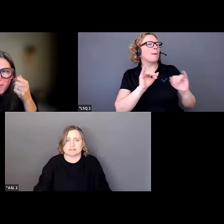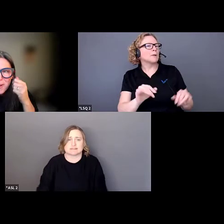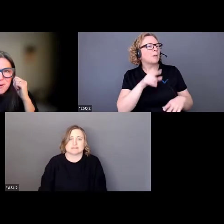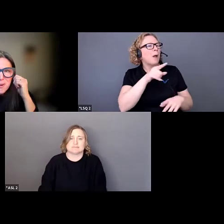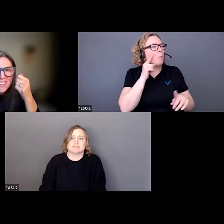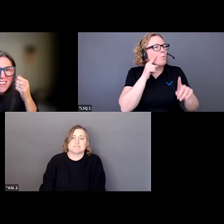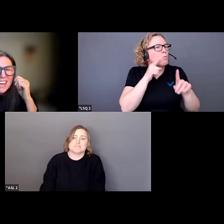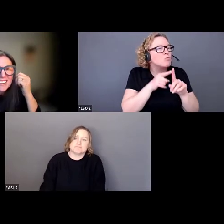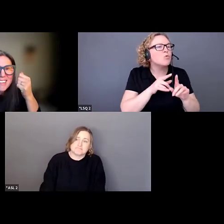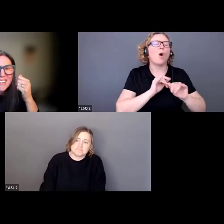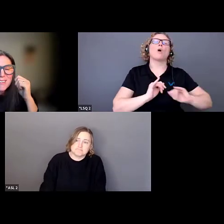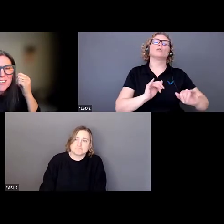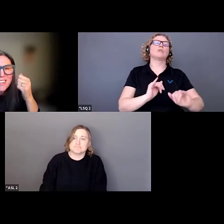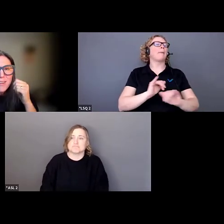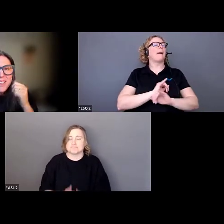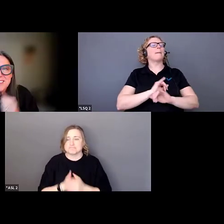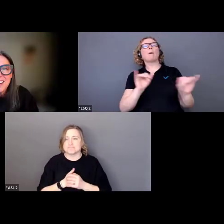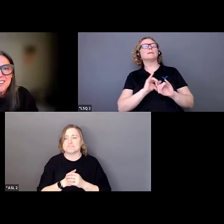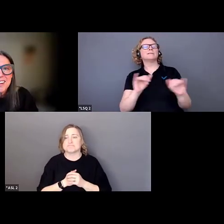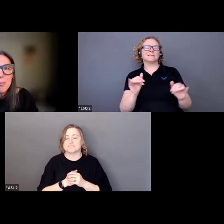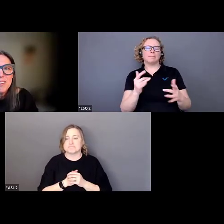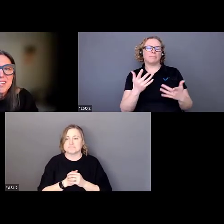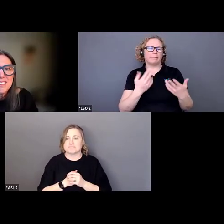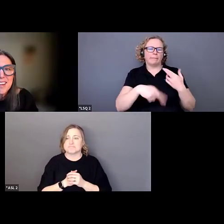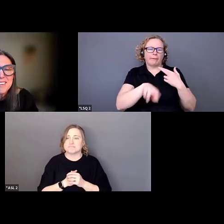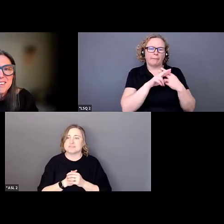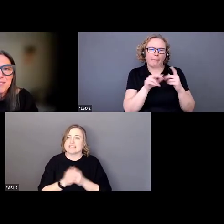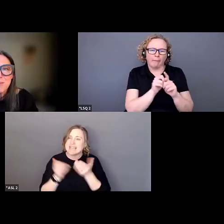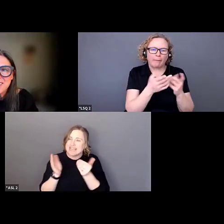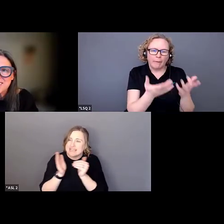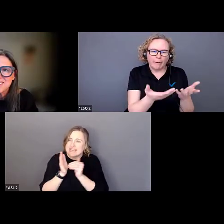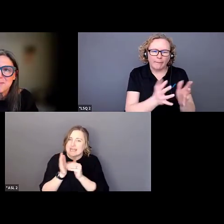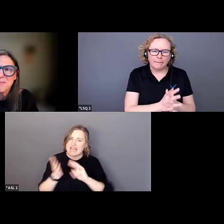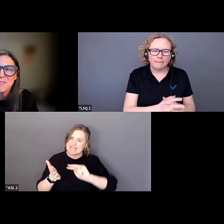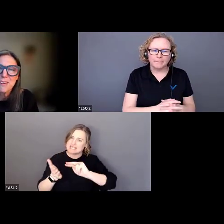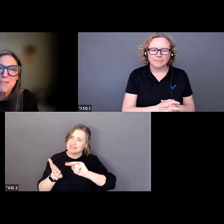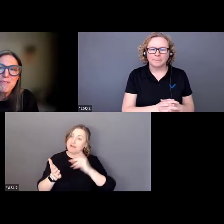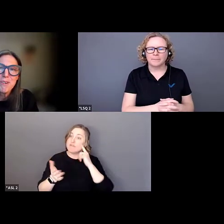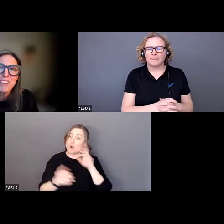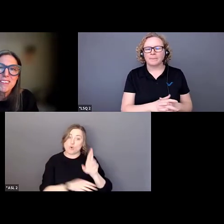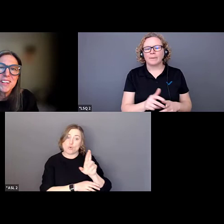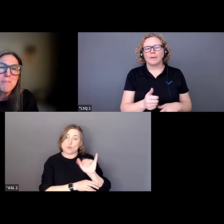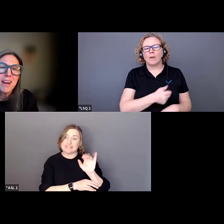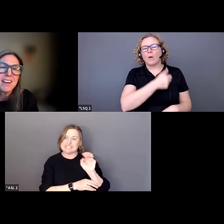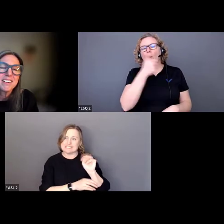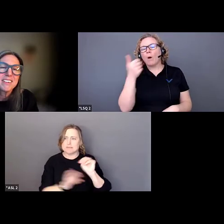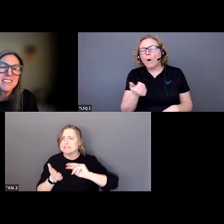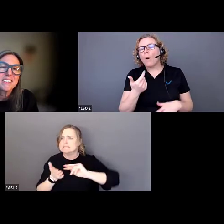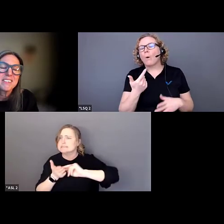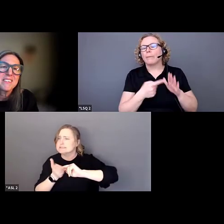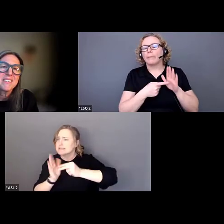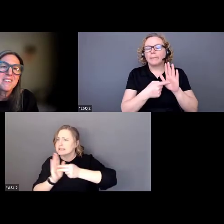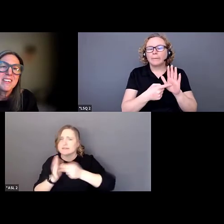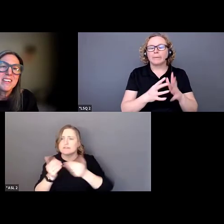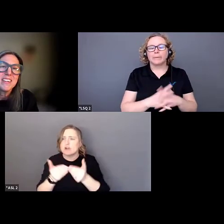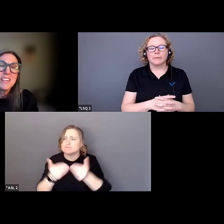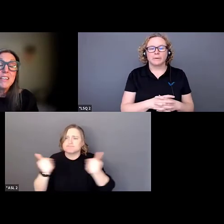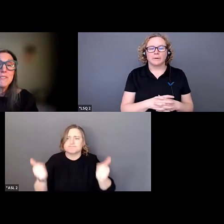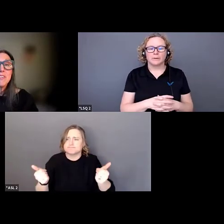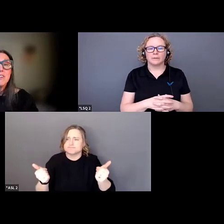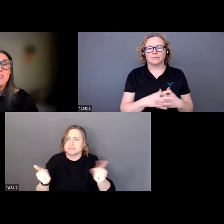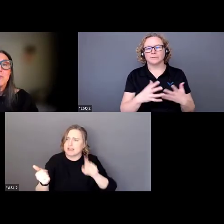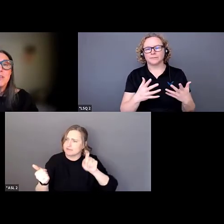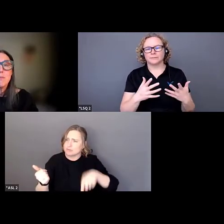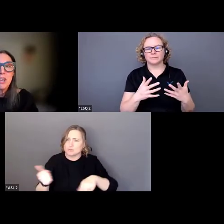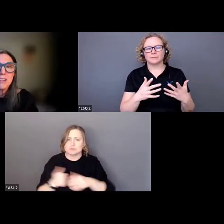With our more nuanced analysis, you can see we need to uncouple intent from racism and refocus on impact.